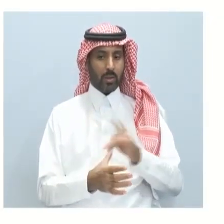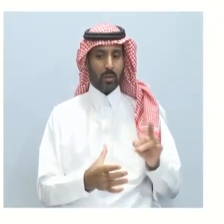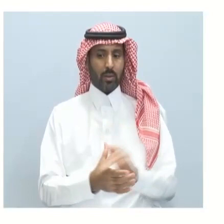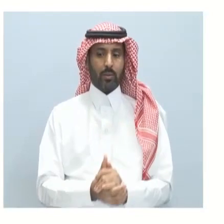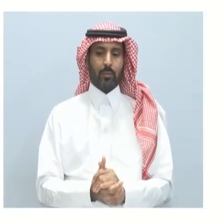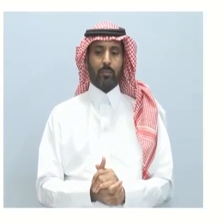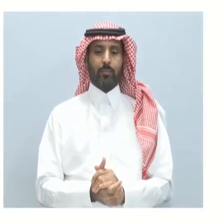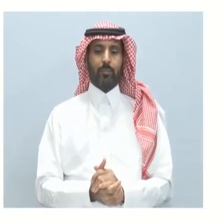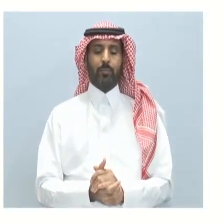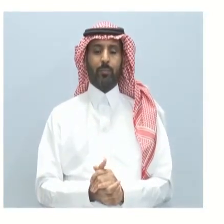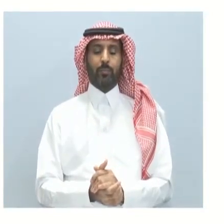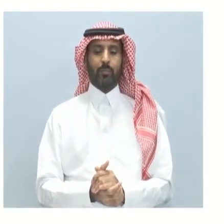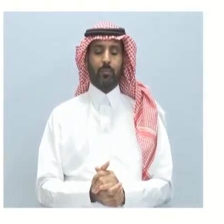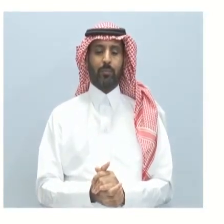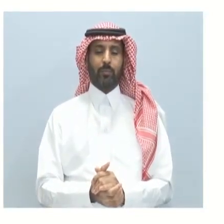think about.